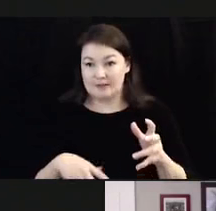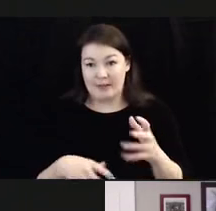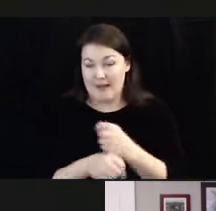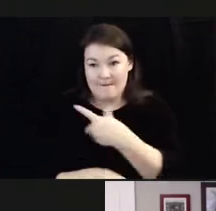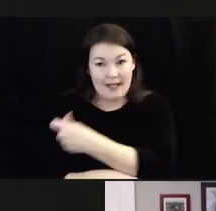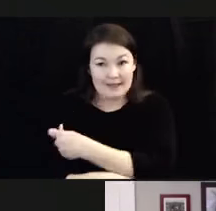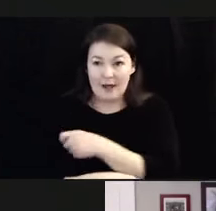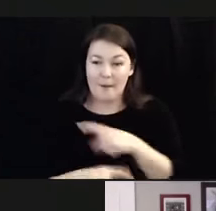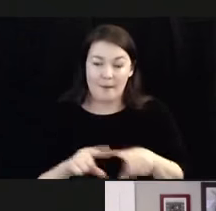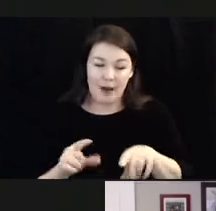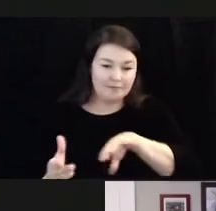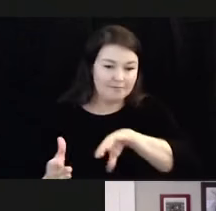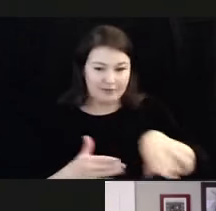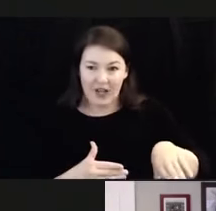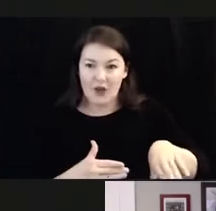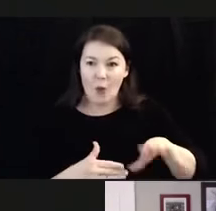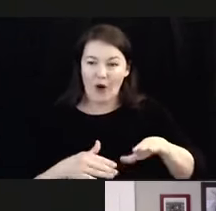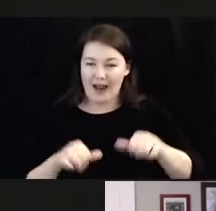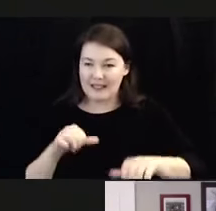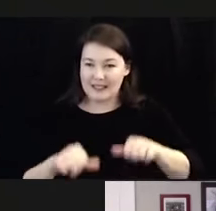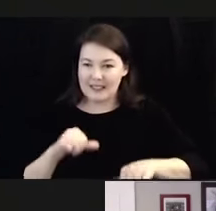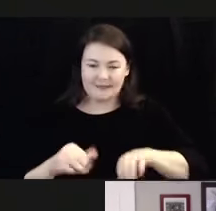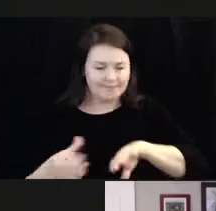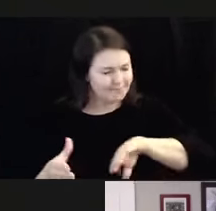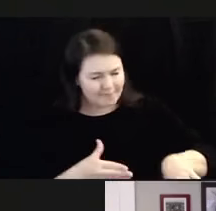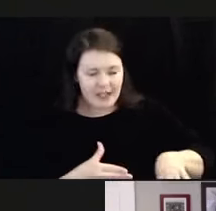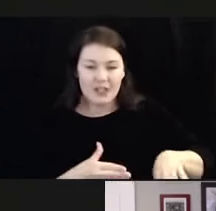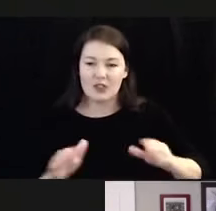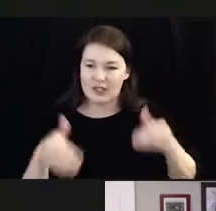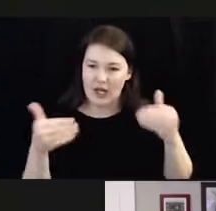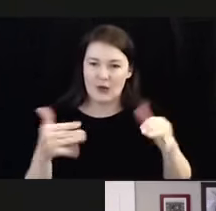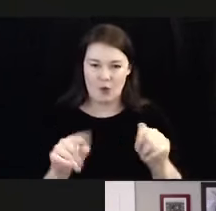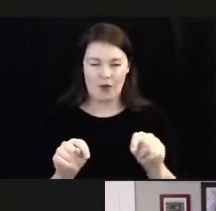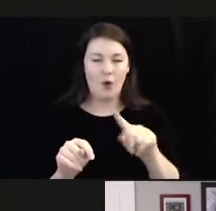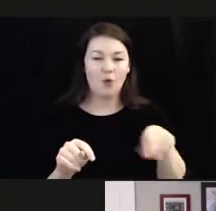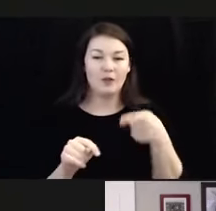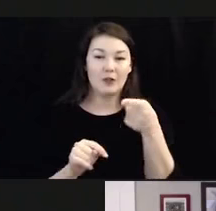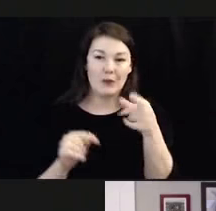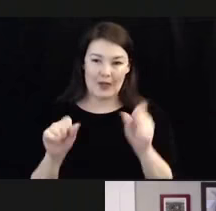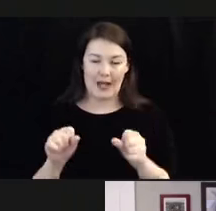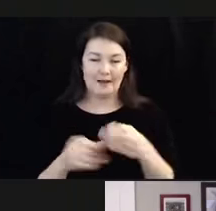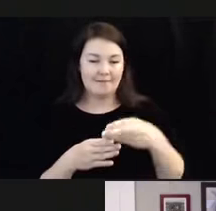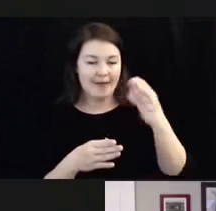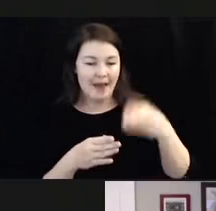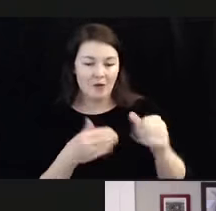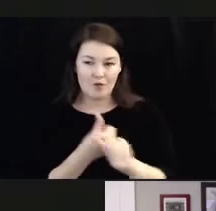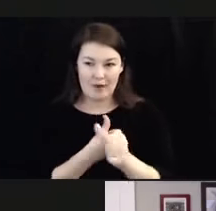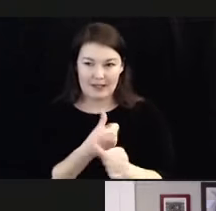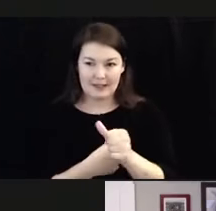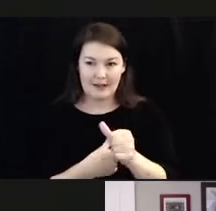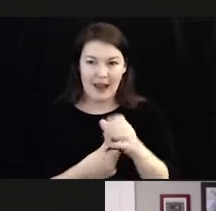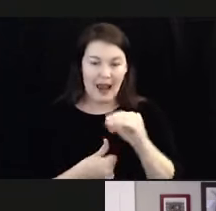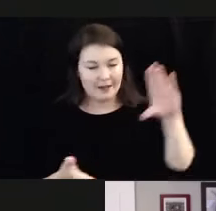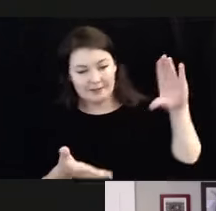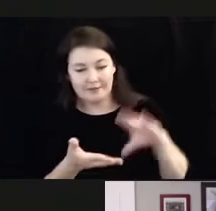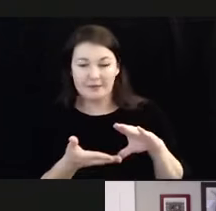period if you are unvaccinated, and only you have the ability to end that risk and substantially reduce the likelihood that you'll be hospitalized or